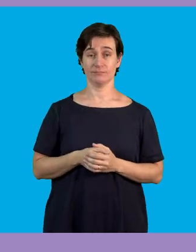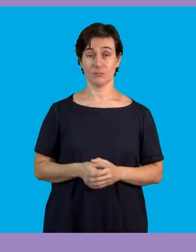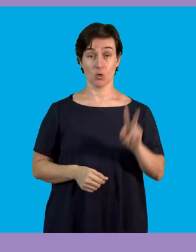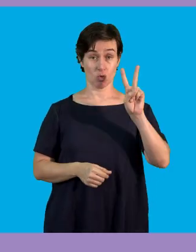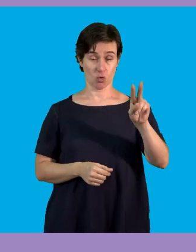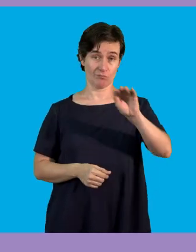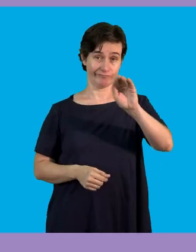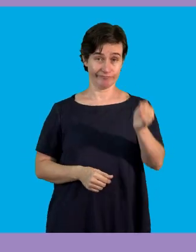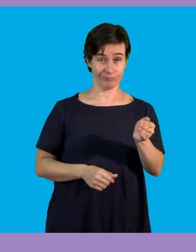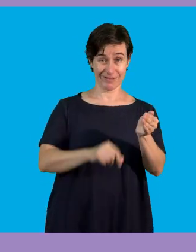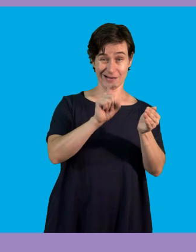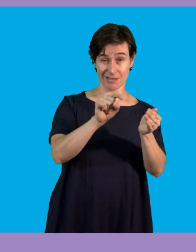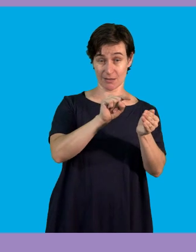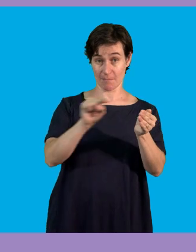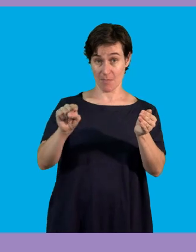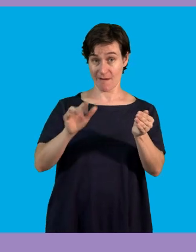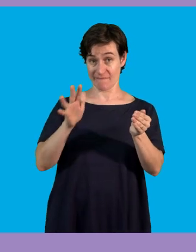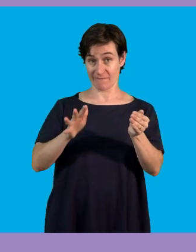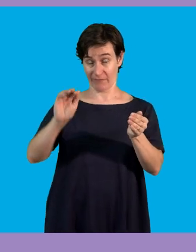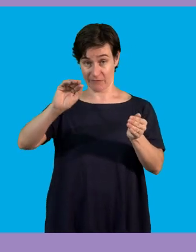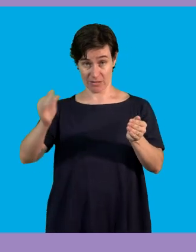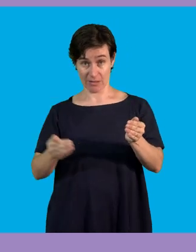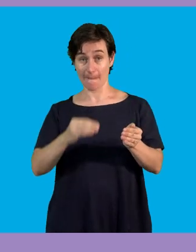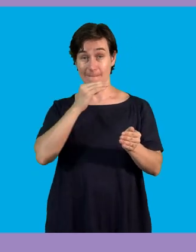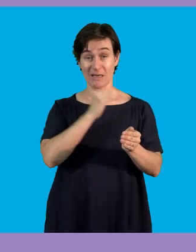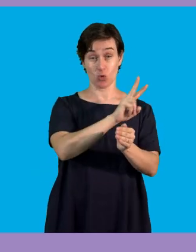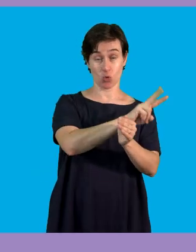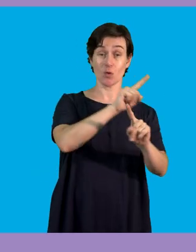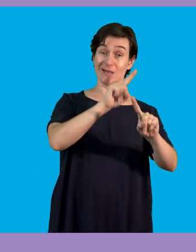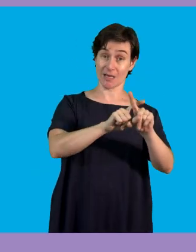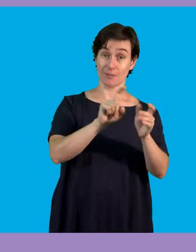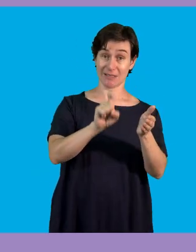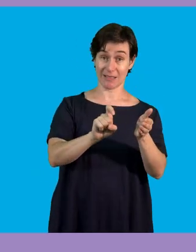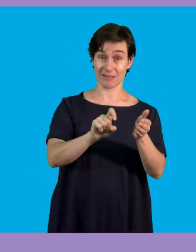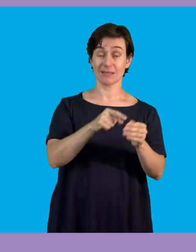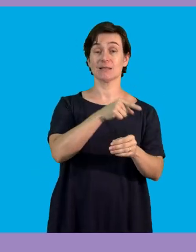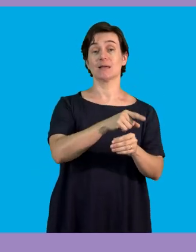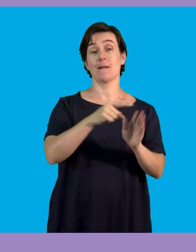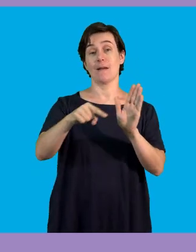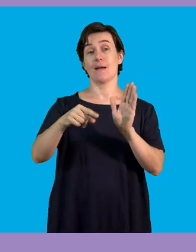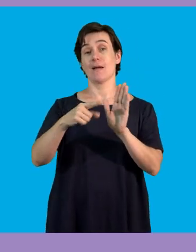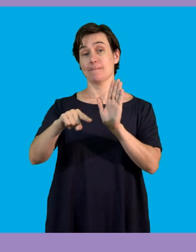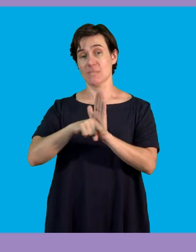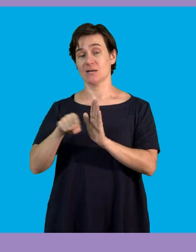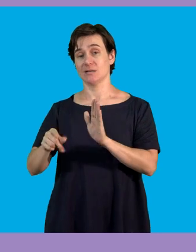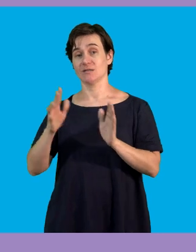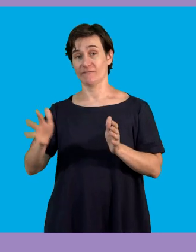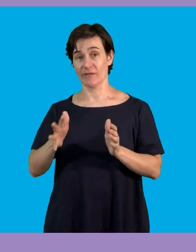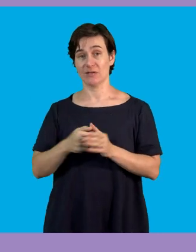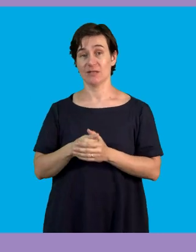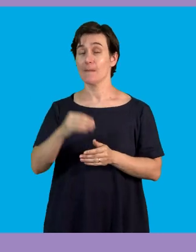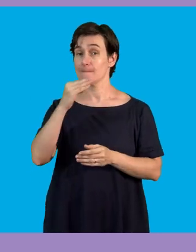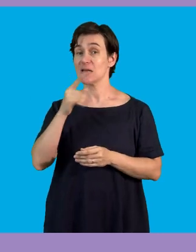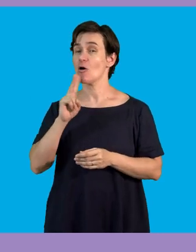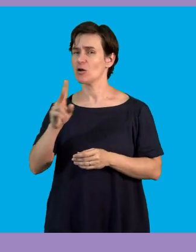2 into x, or 2 is multiplied by x minus 15, and the outcome should